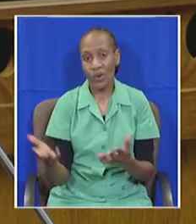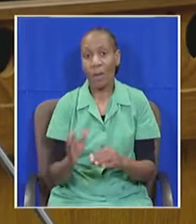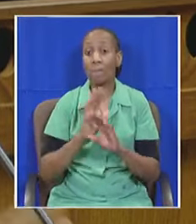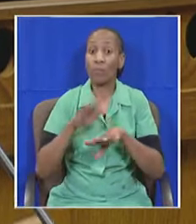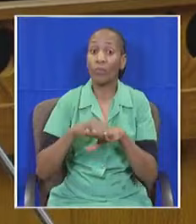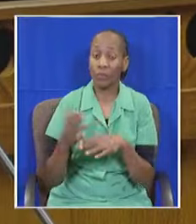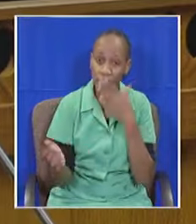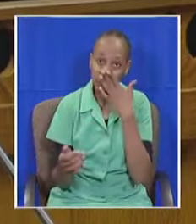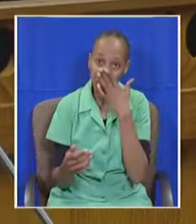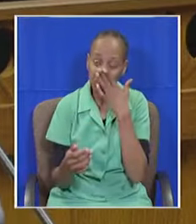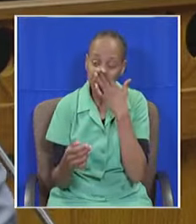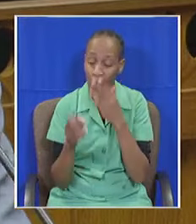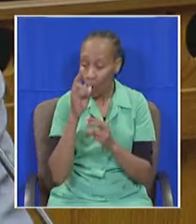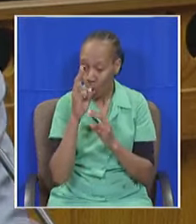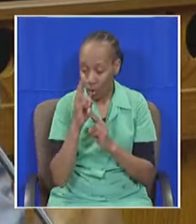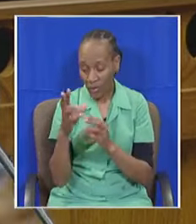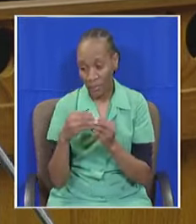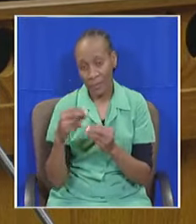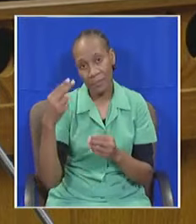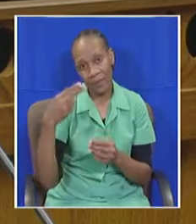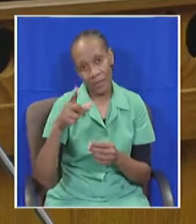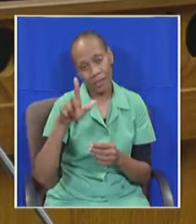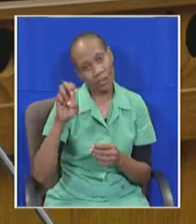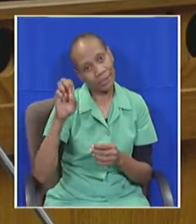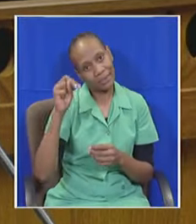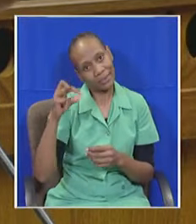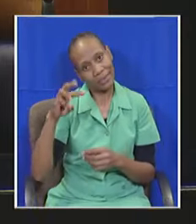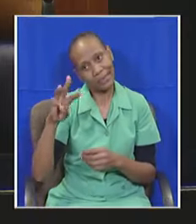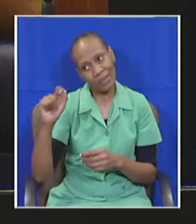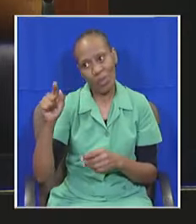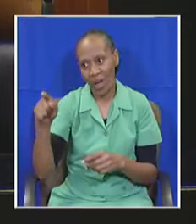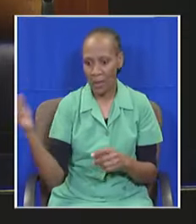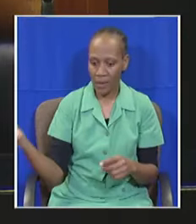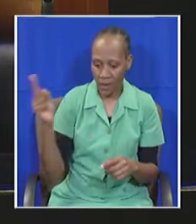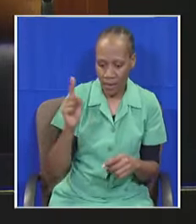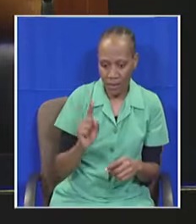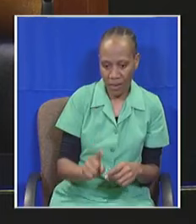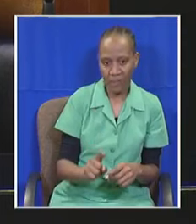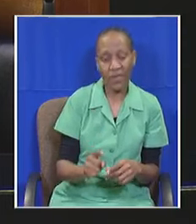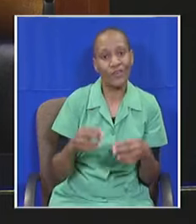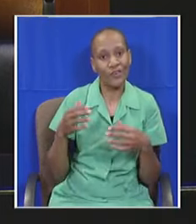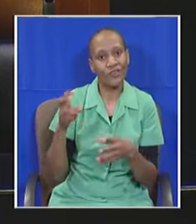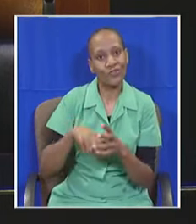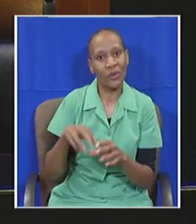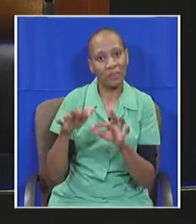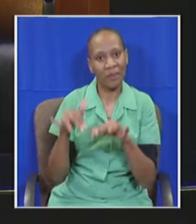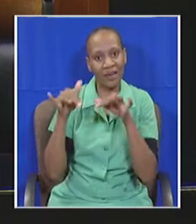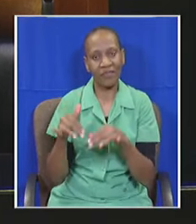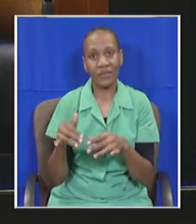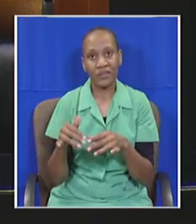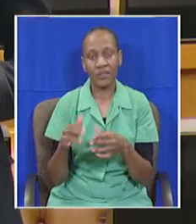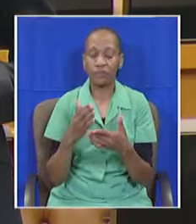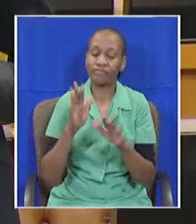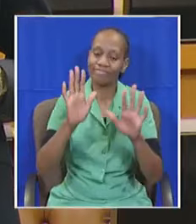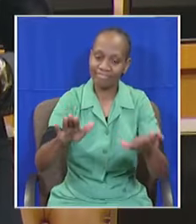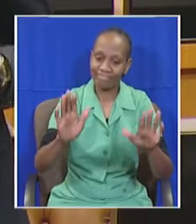But even worse, he came here. Honourable Deputy here Minister, looking much older than Honourable Ben Honourable Martin's Deputy there. Honourable Deputy Minister, please take